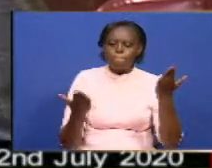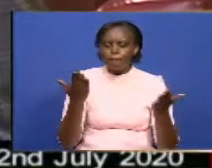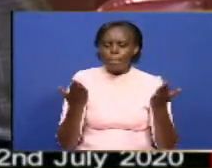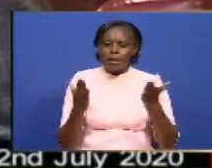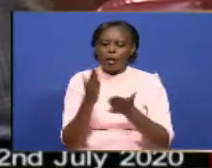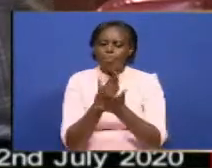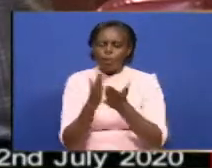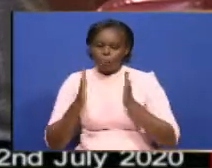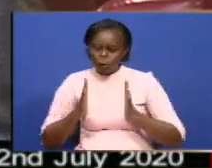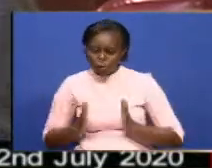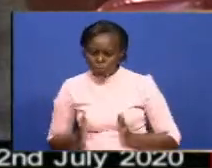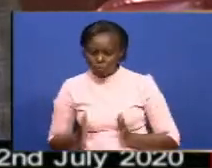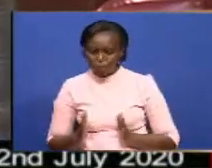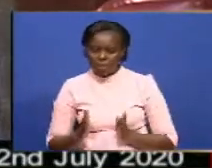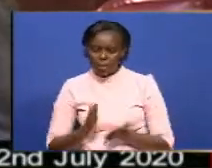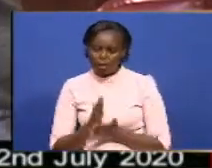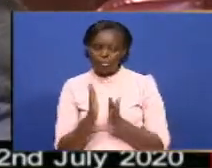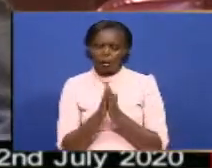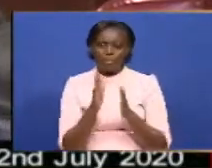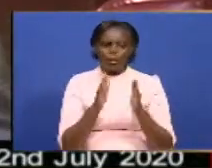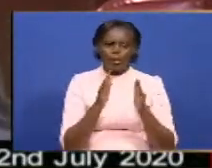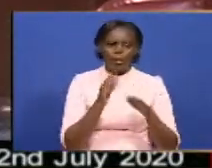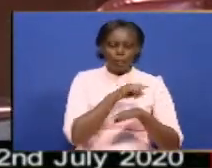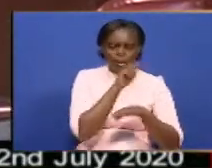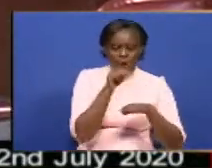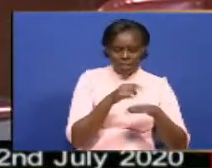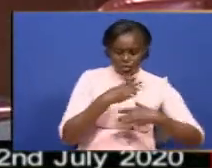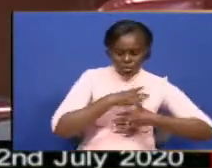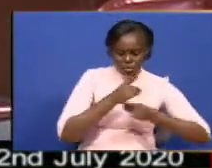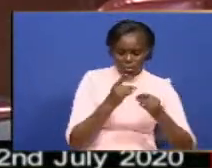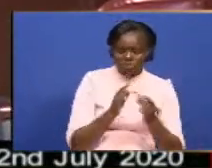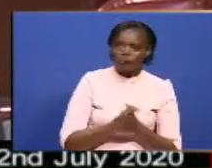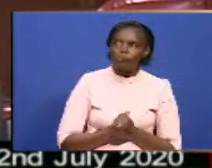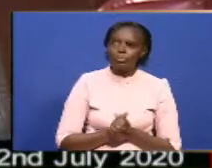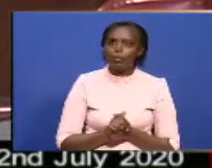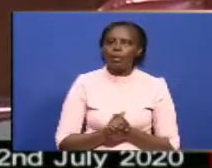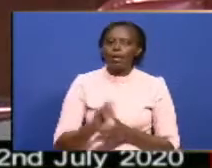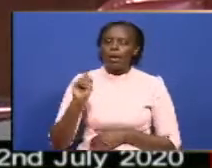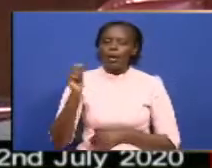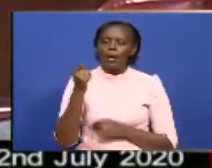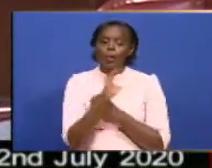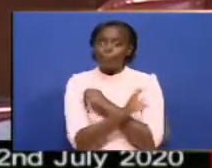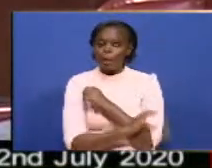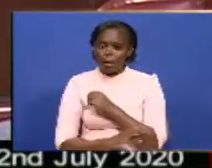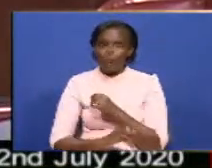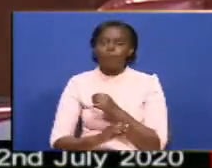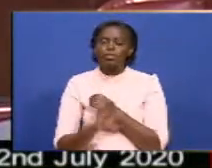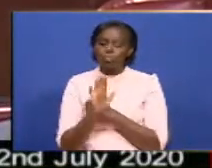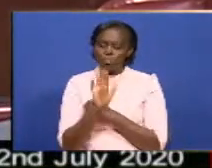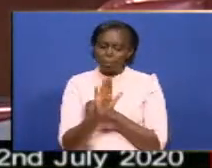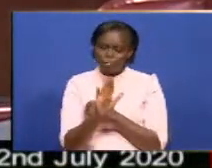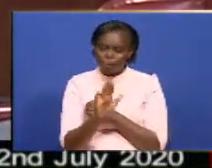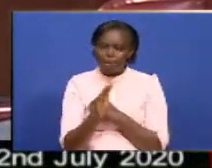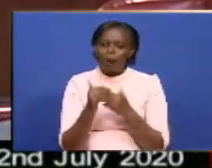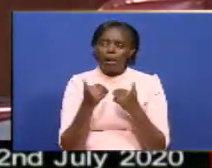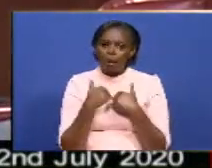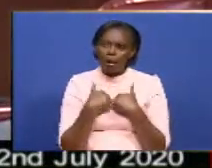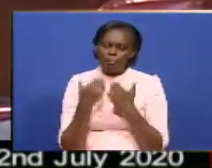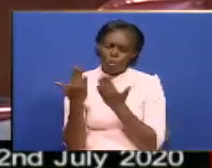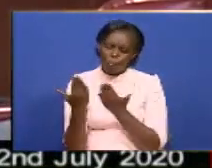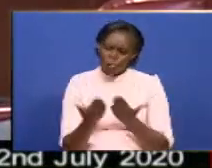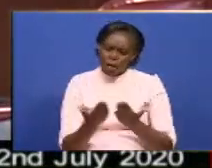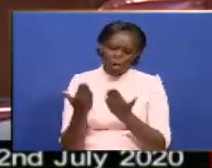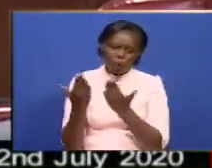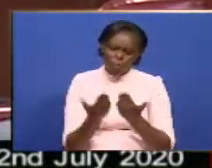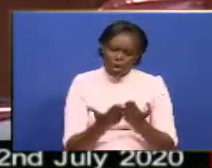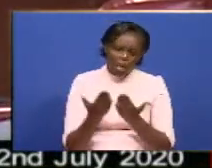between human rights and national interests. Madam Speaker, Kenya as it is, hosts some of the largest